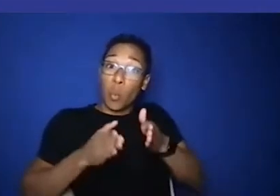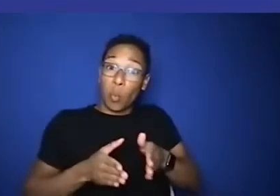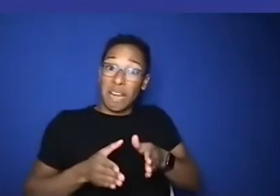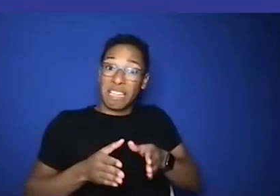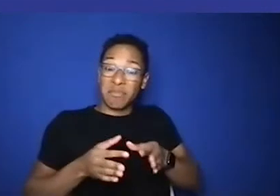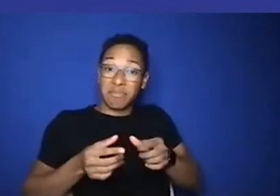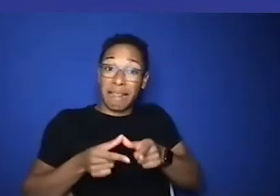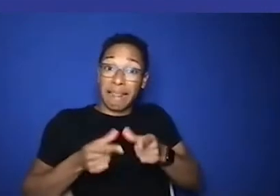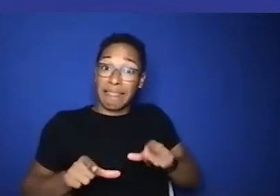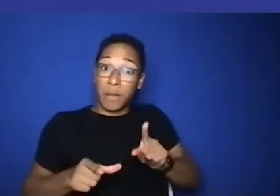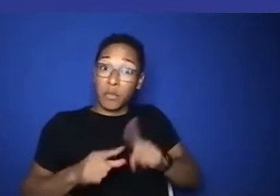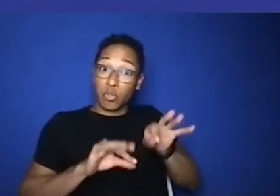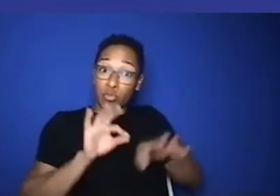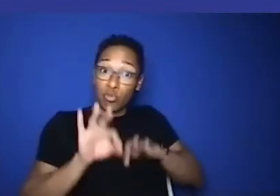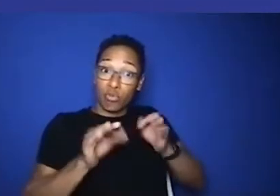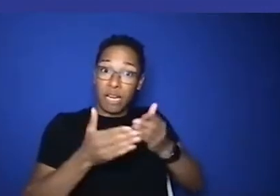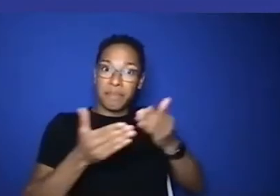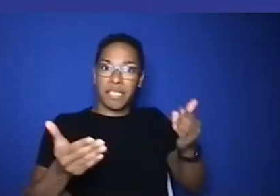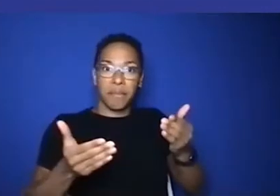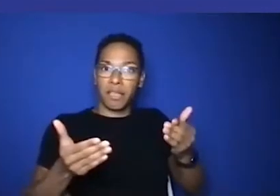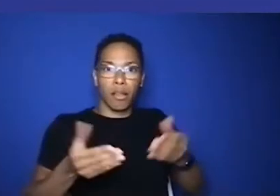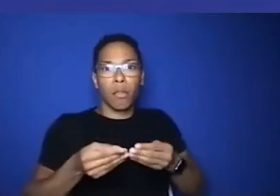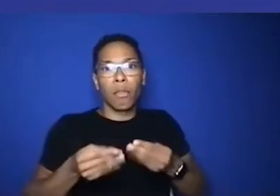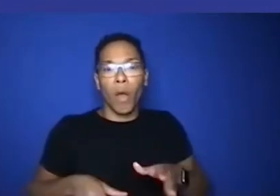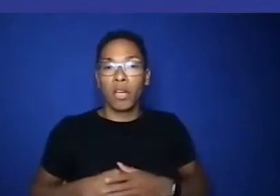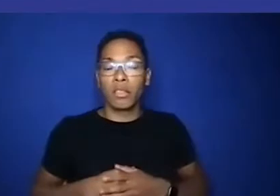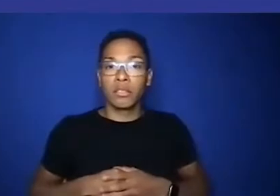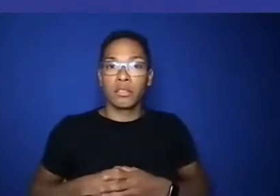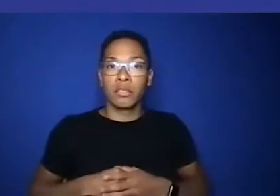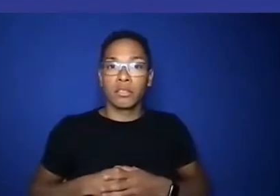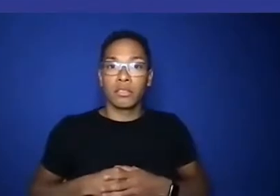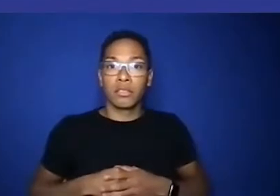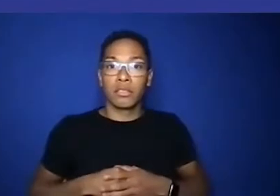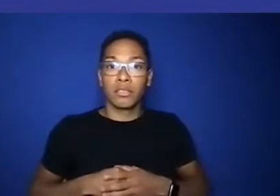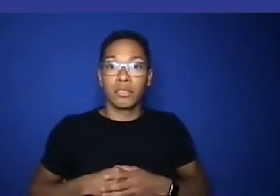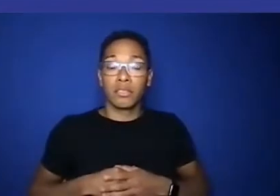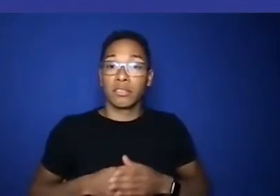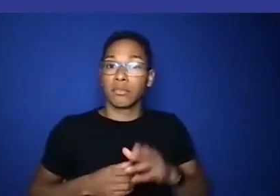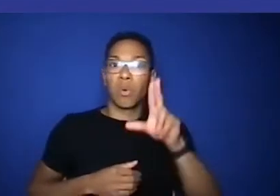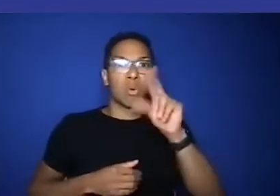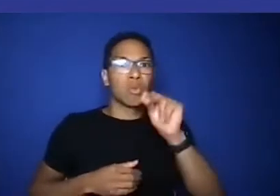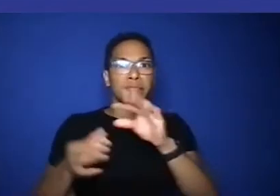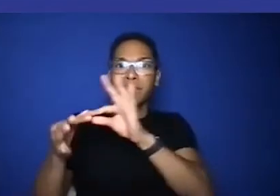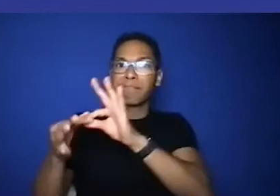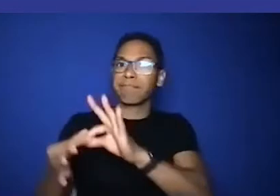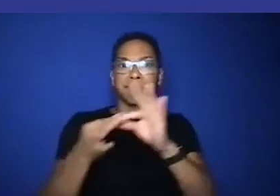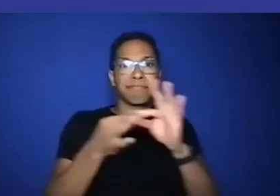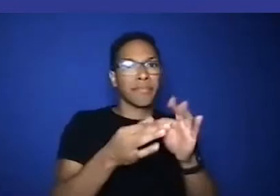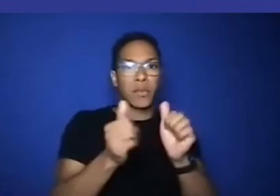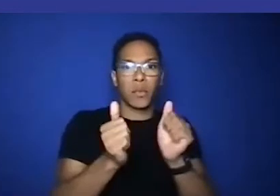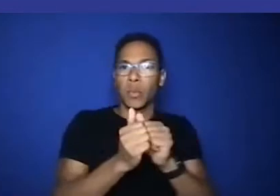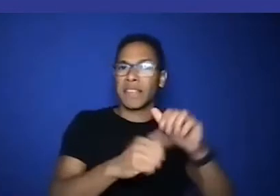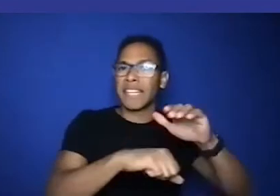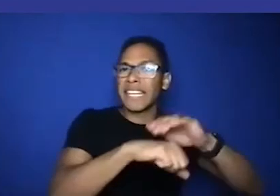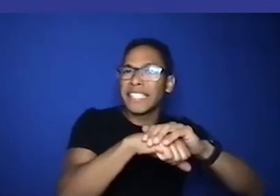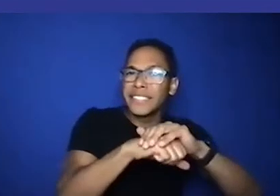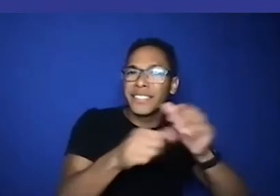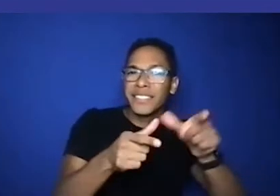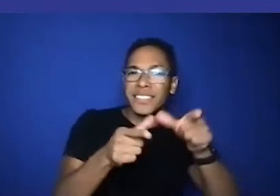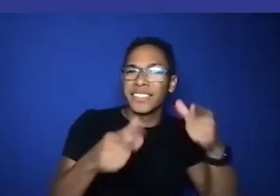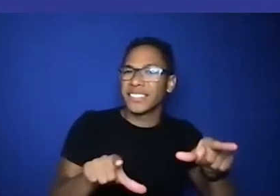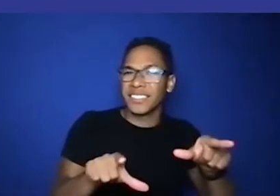a rock is animate, a tree is animate. There's not a correlation to the English language